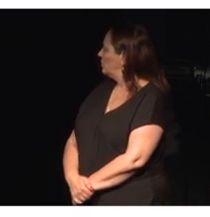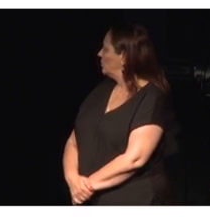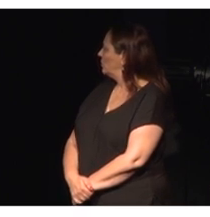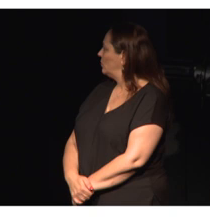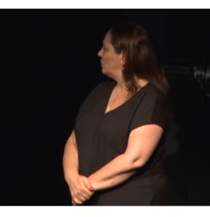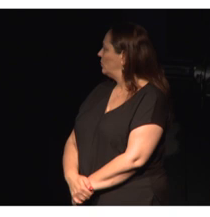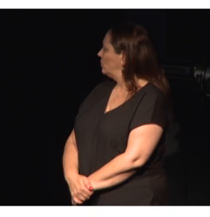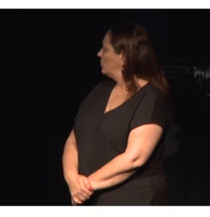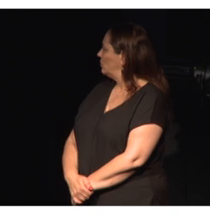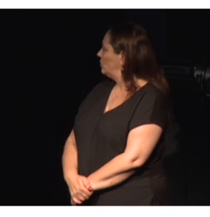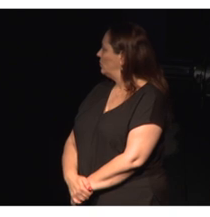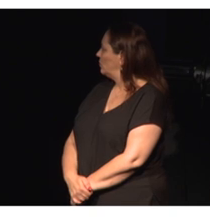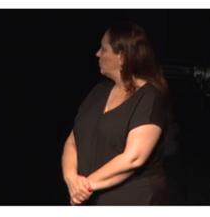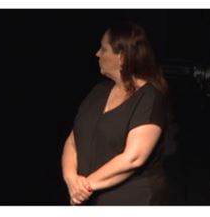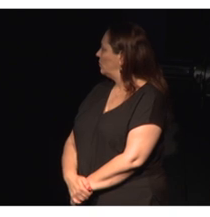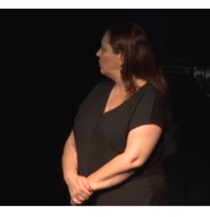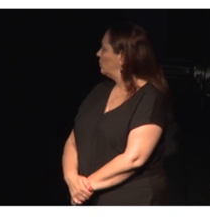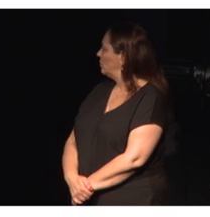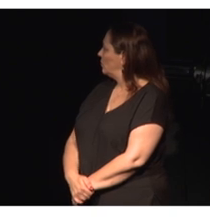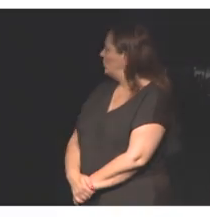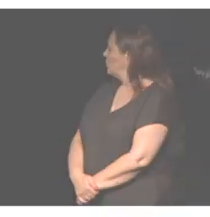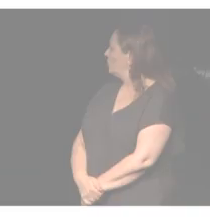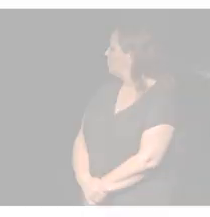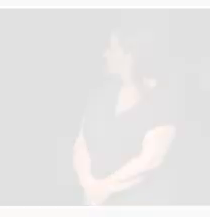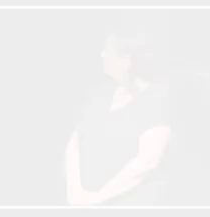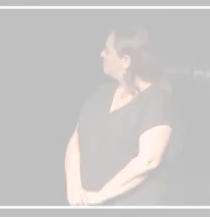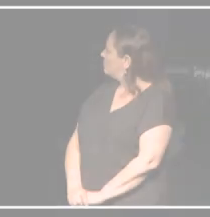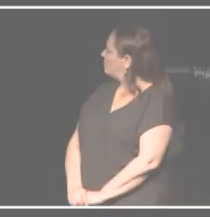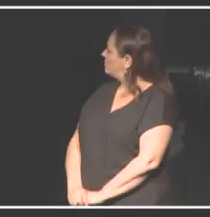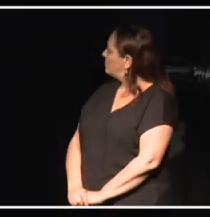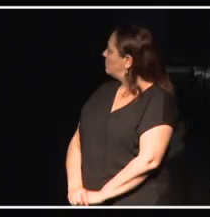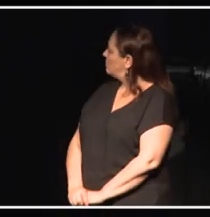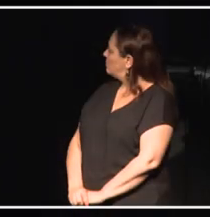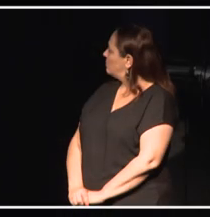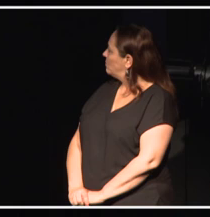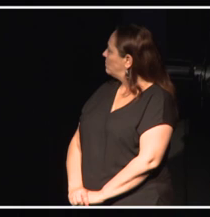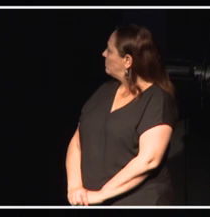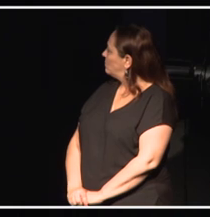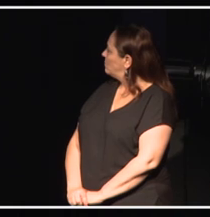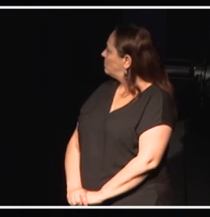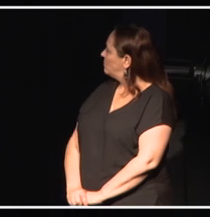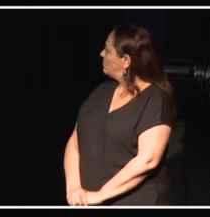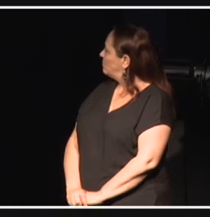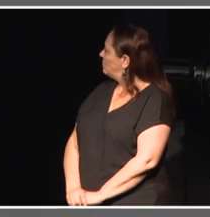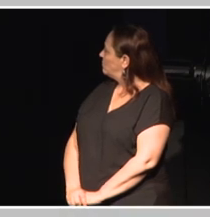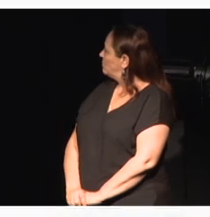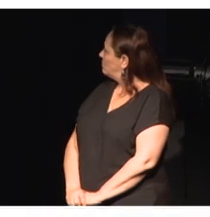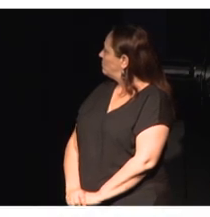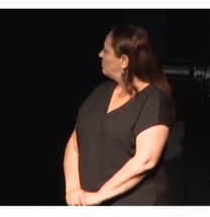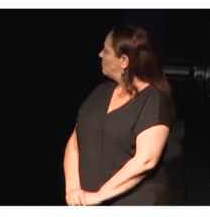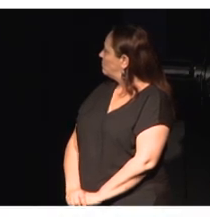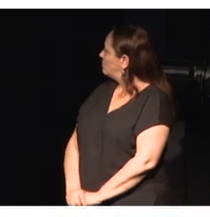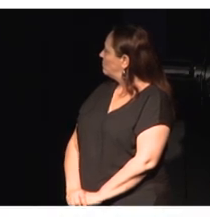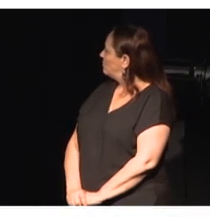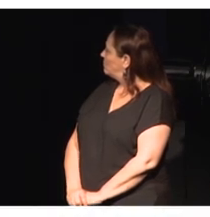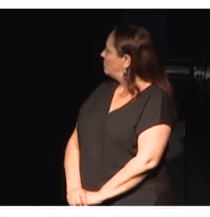like highly on. Practice what you preach. Anonymous asked a question. You'd think someone that